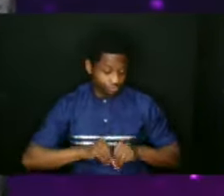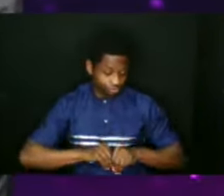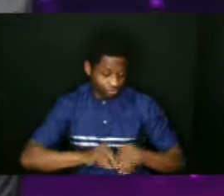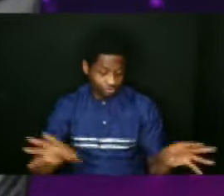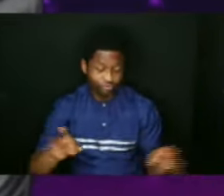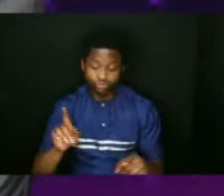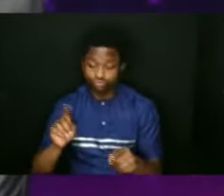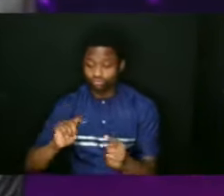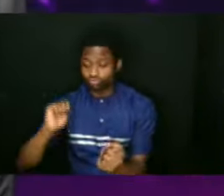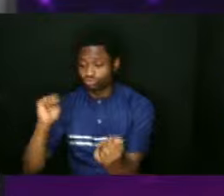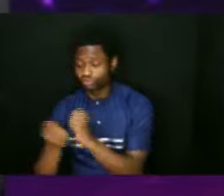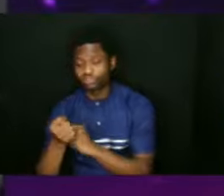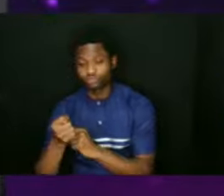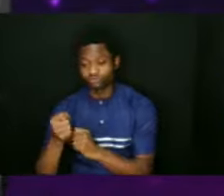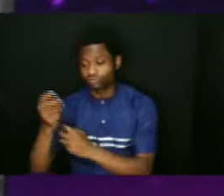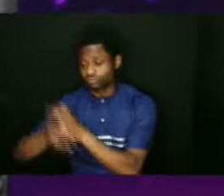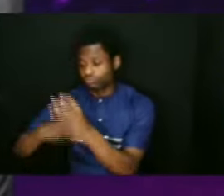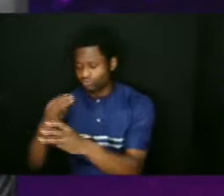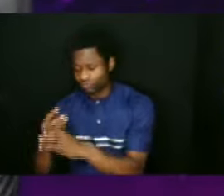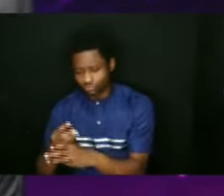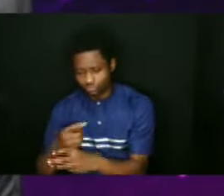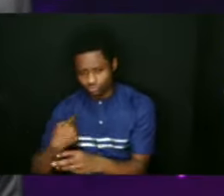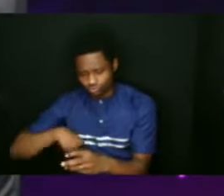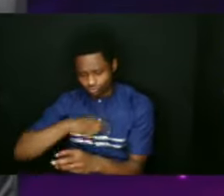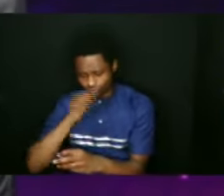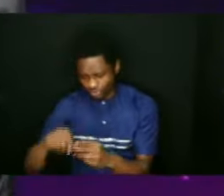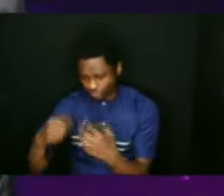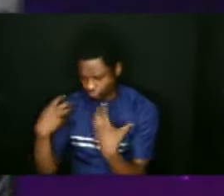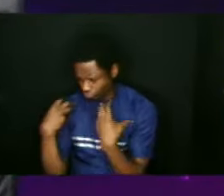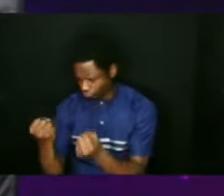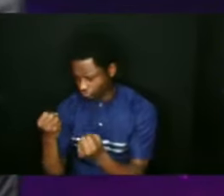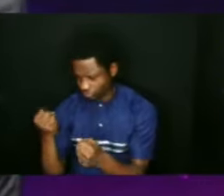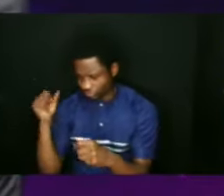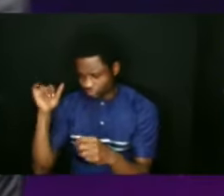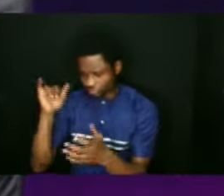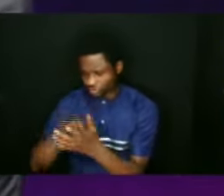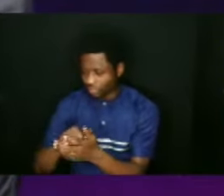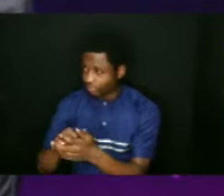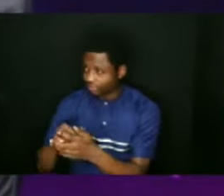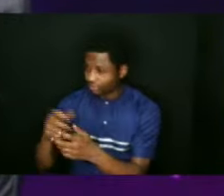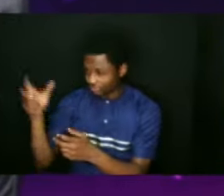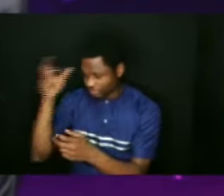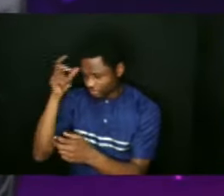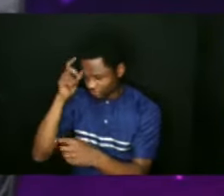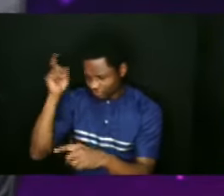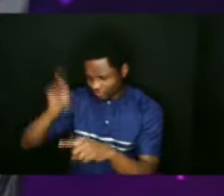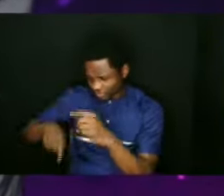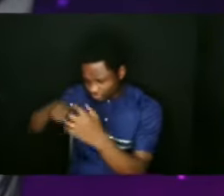that we will become impenetrable by the thoughts from the enemy. It means